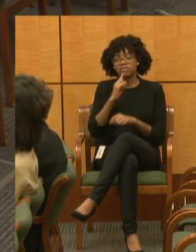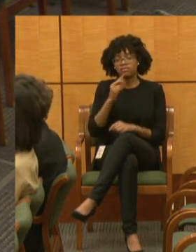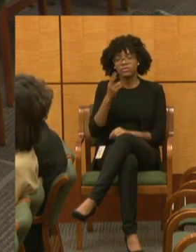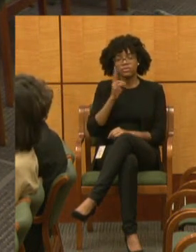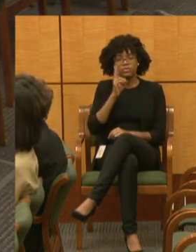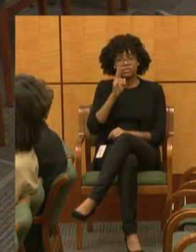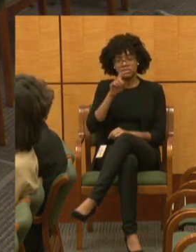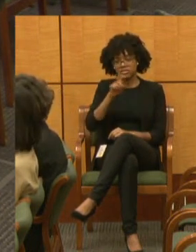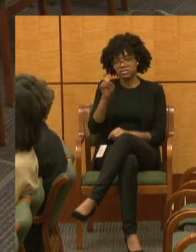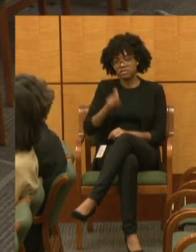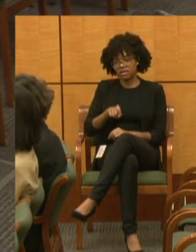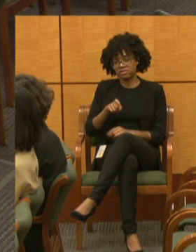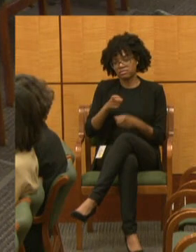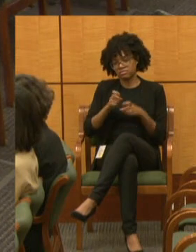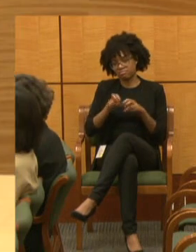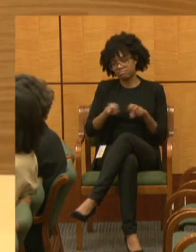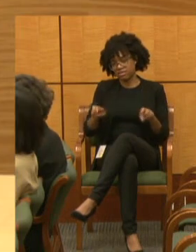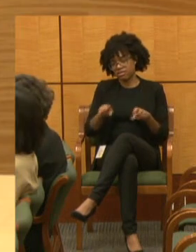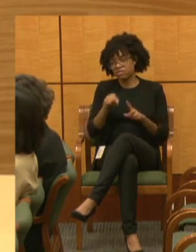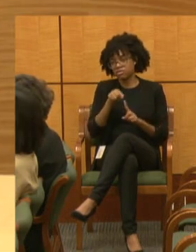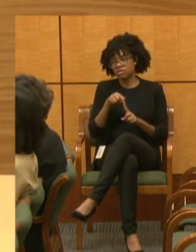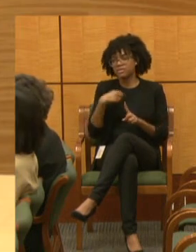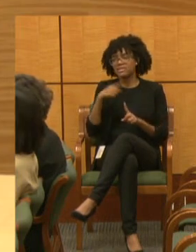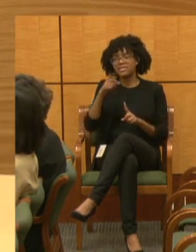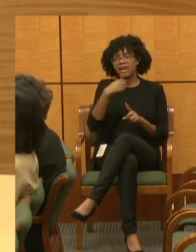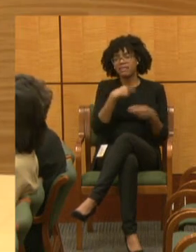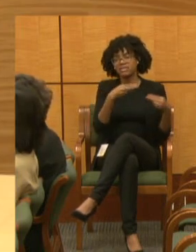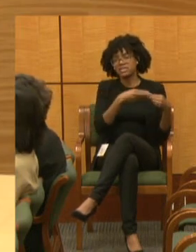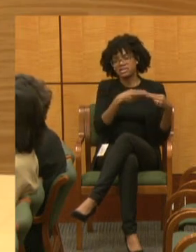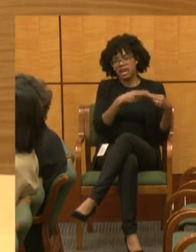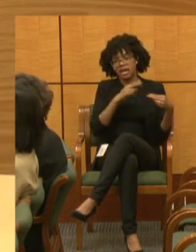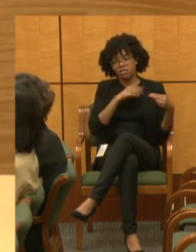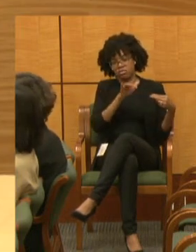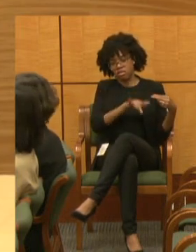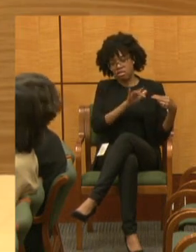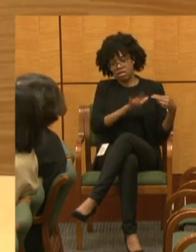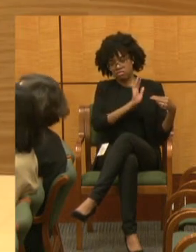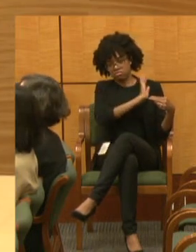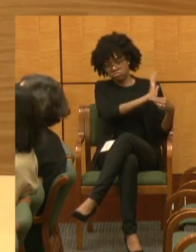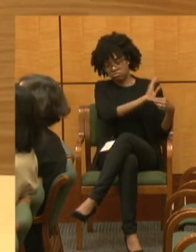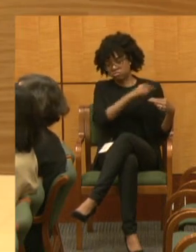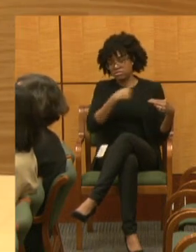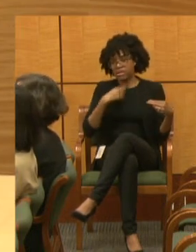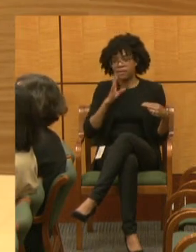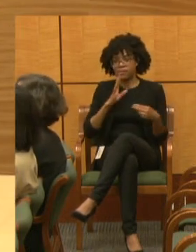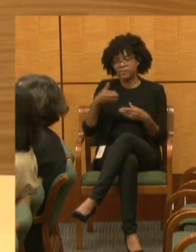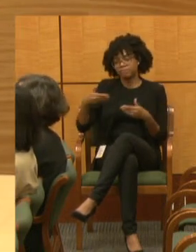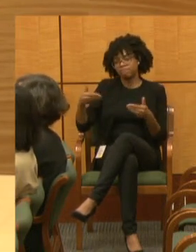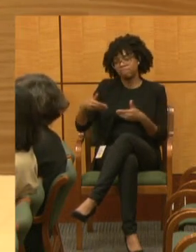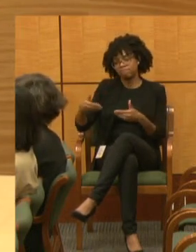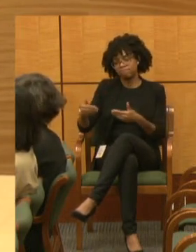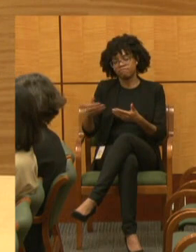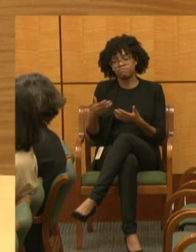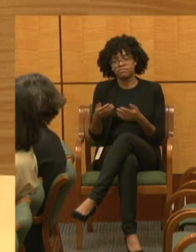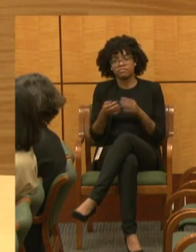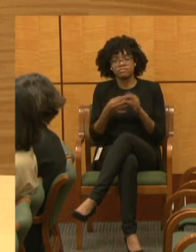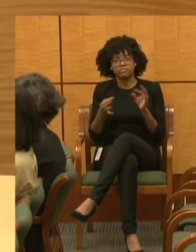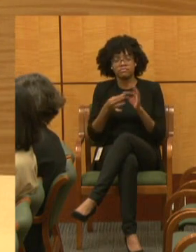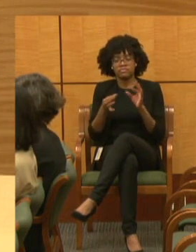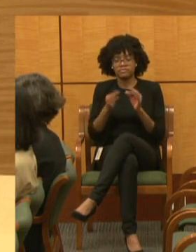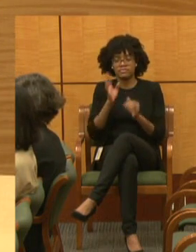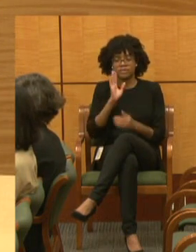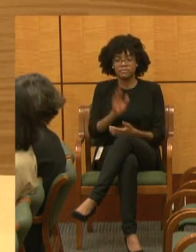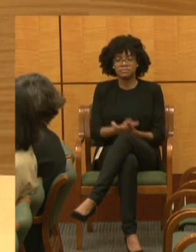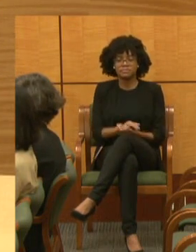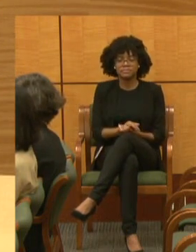AJ indicated, he's got a slide deck that he's going to present to you, but I had a few opening comments that I